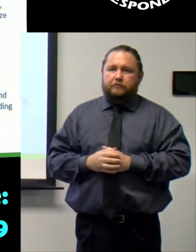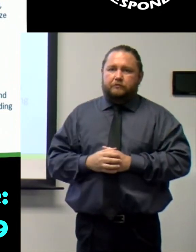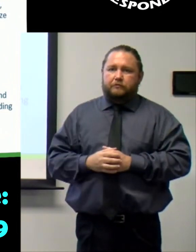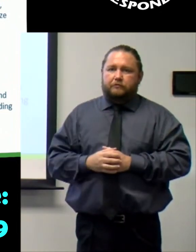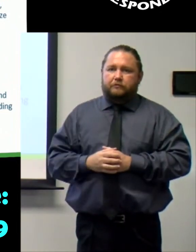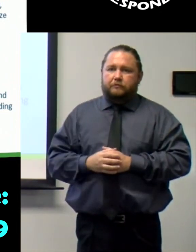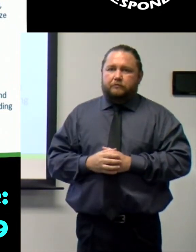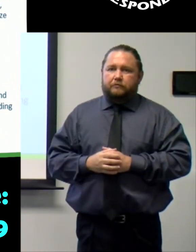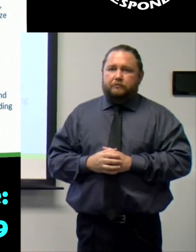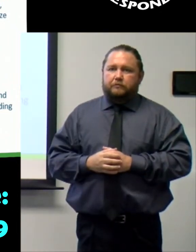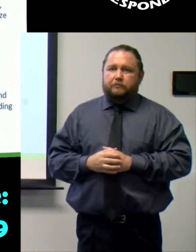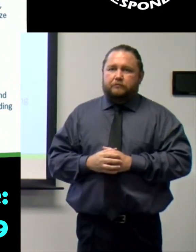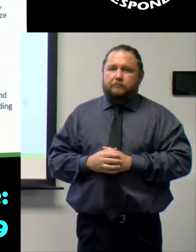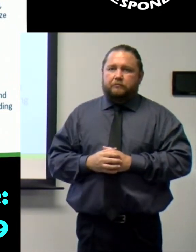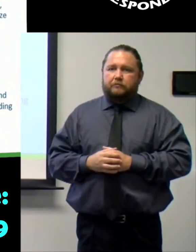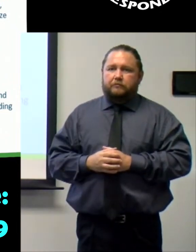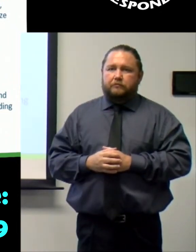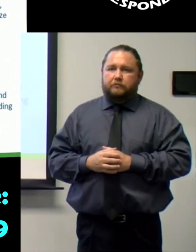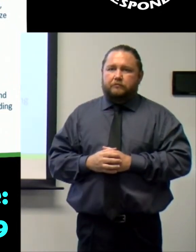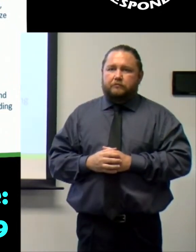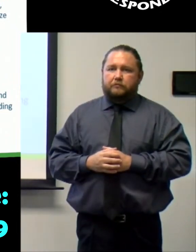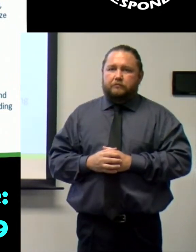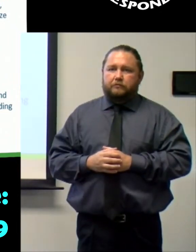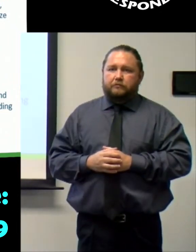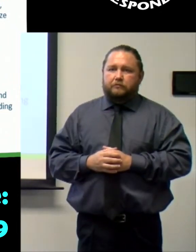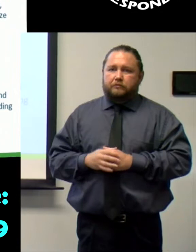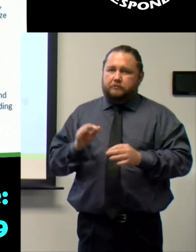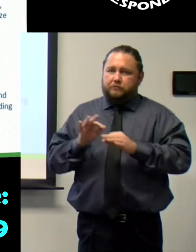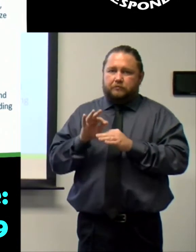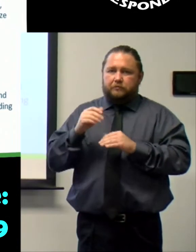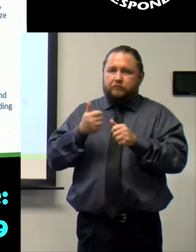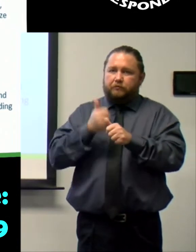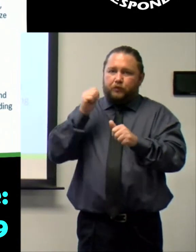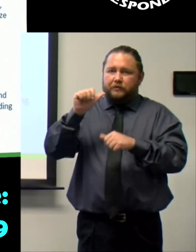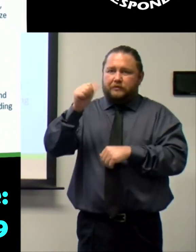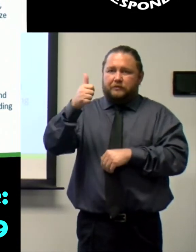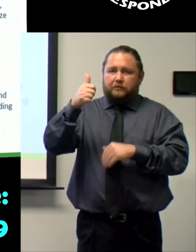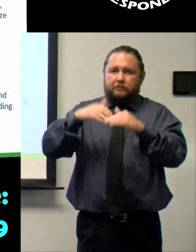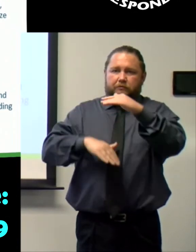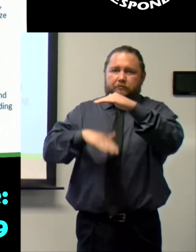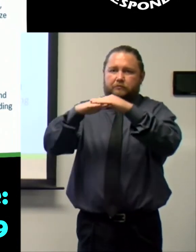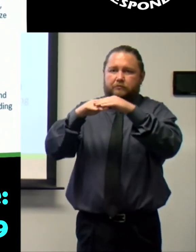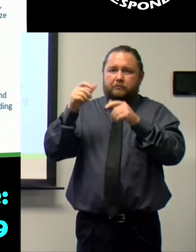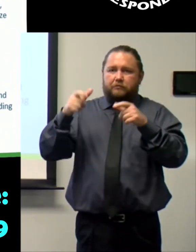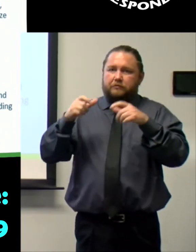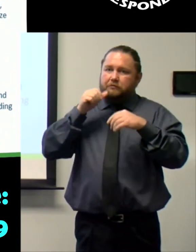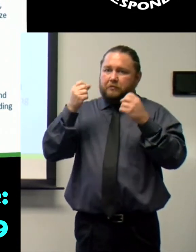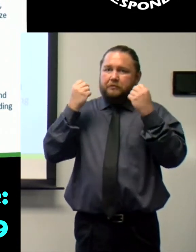than 10 people. And certainly all non-essential travel should be